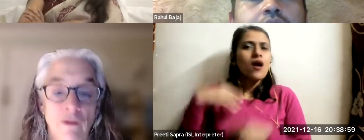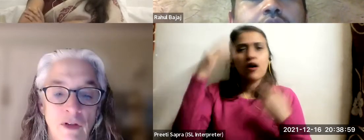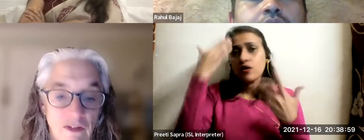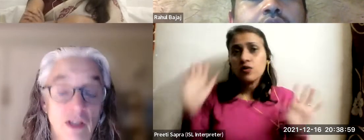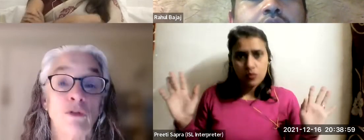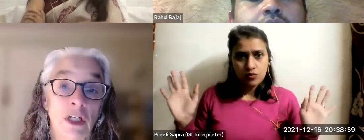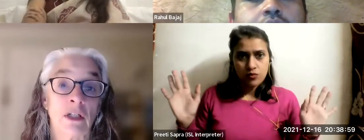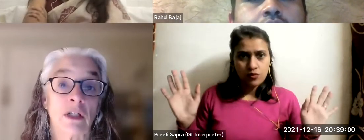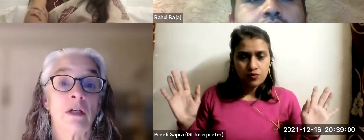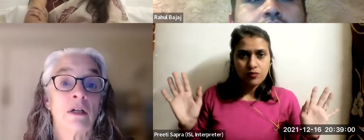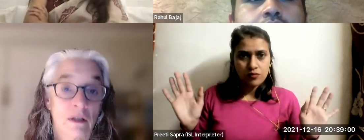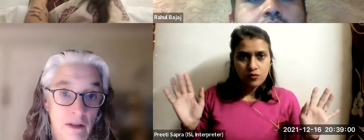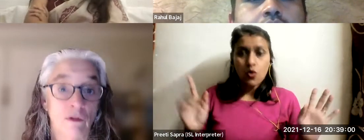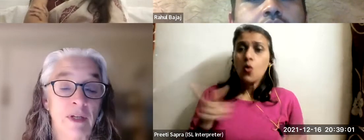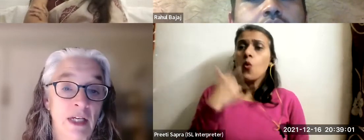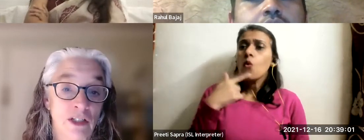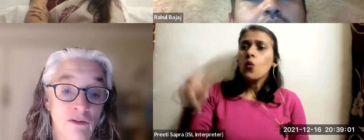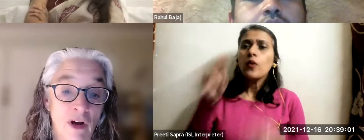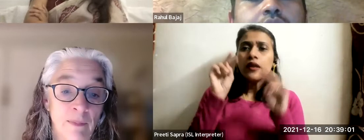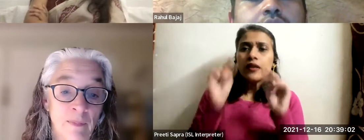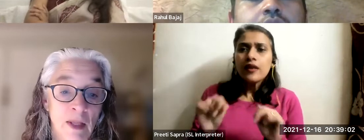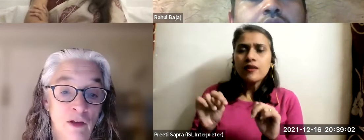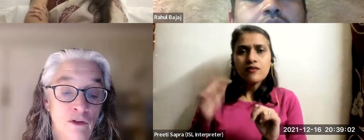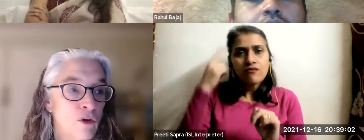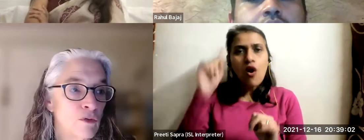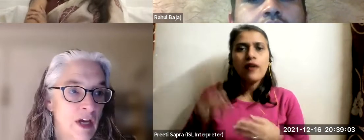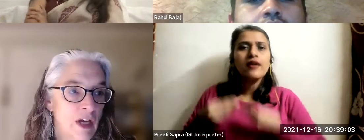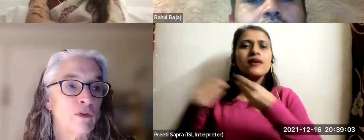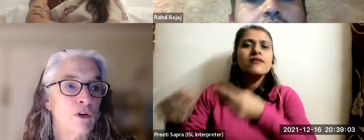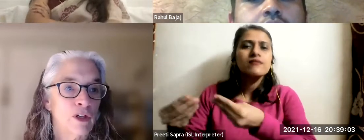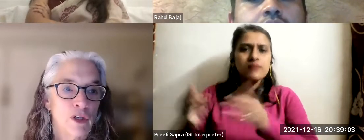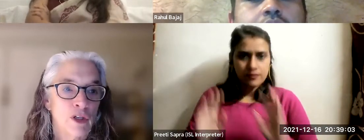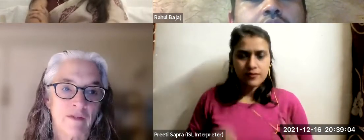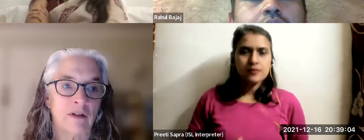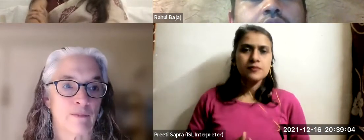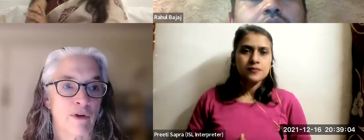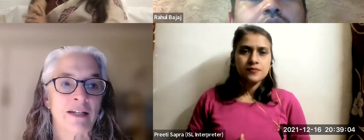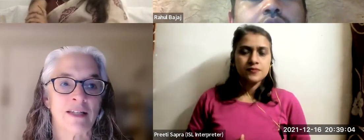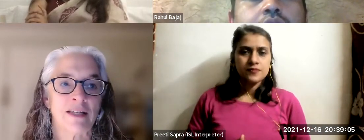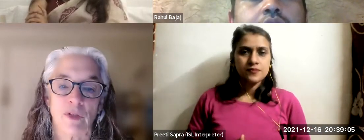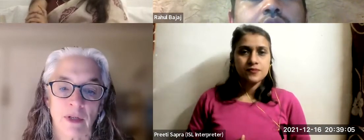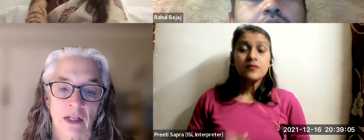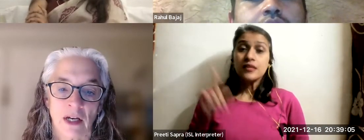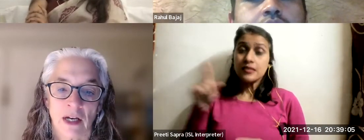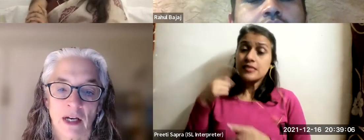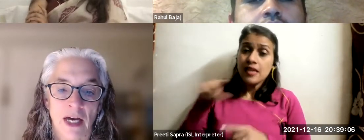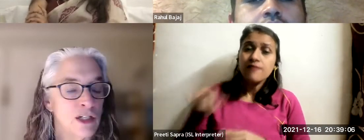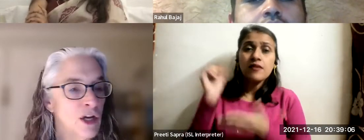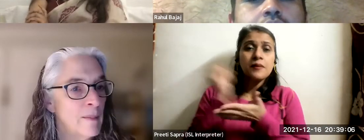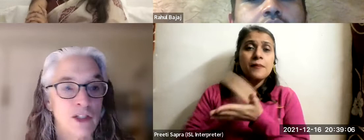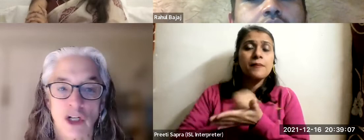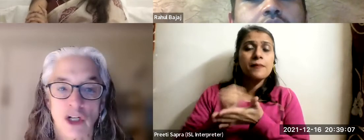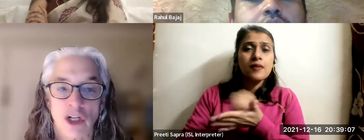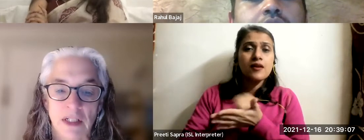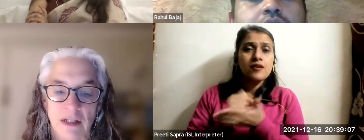to whoever it is that you need the remediation from. So therefore, you have to practice equanimity and